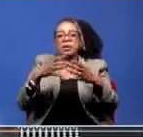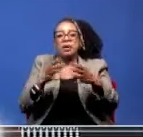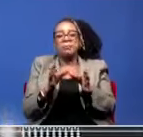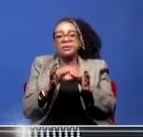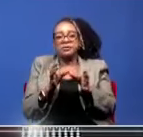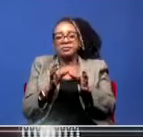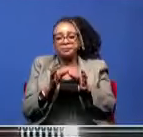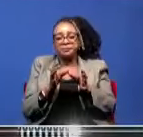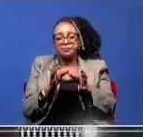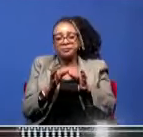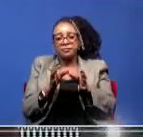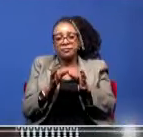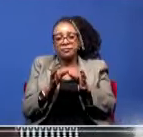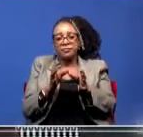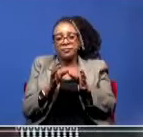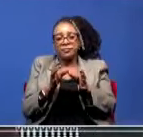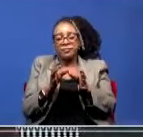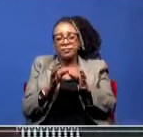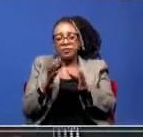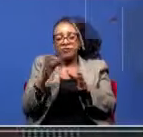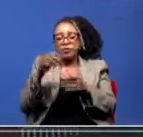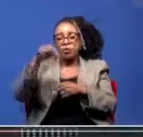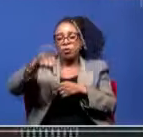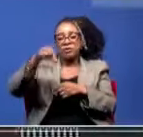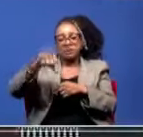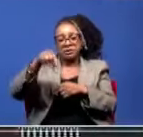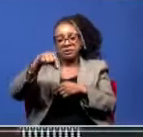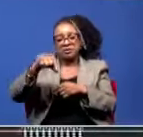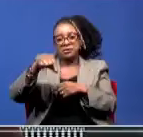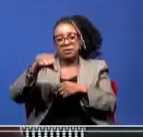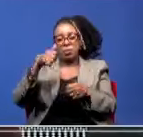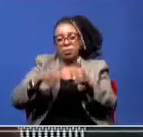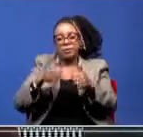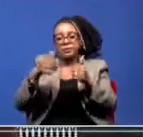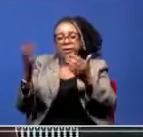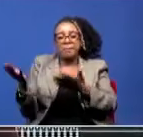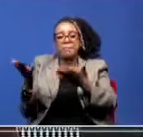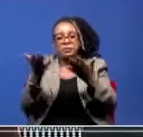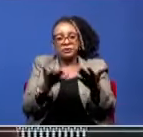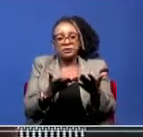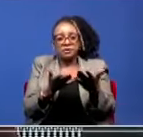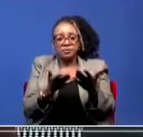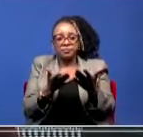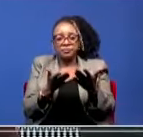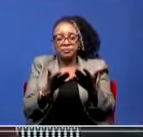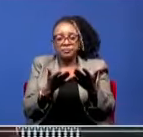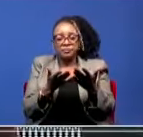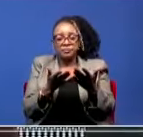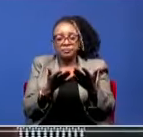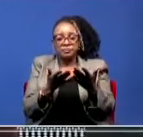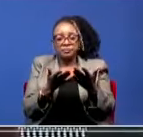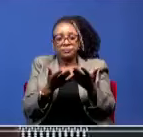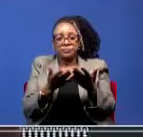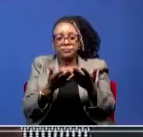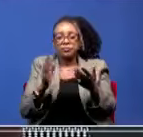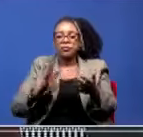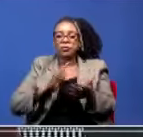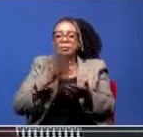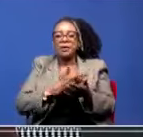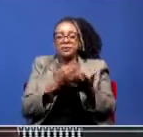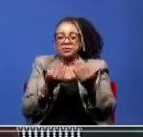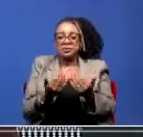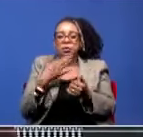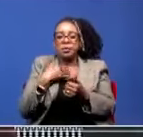in respect of the quantities imported and supplied to KNTC. The committee now